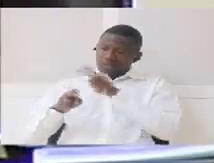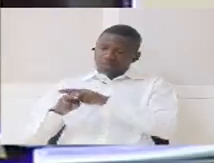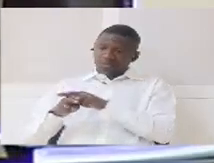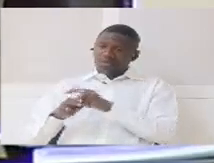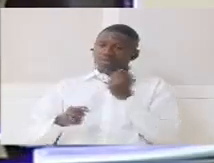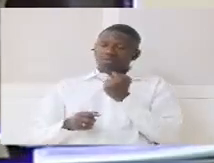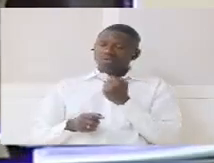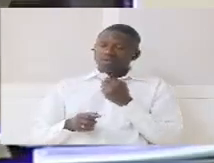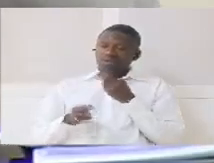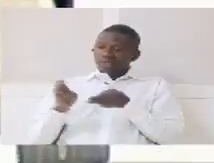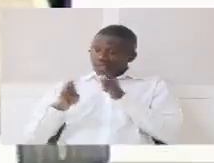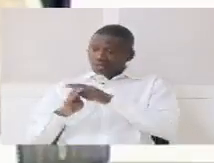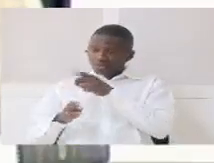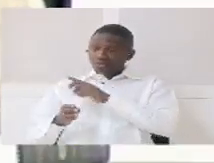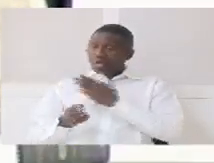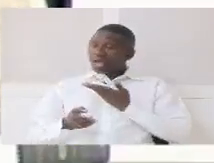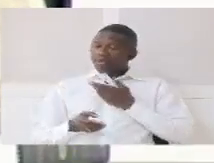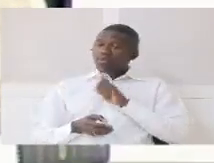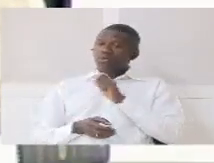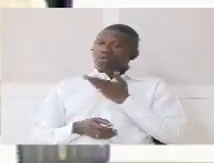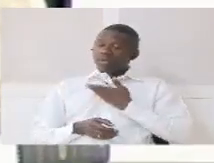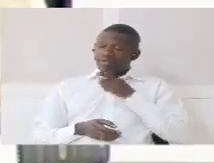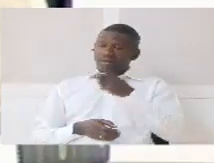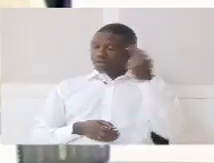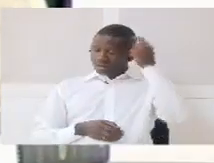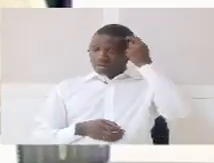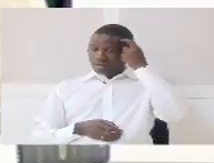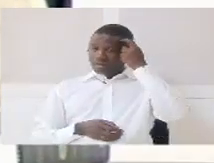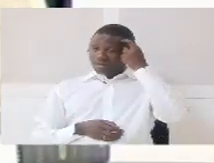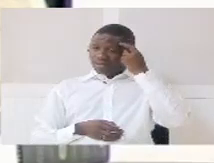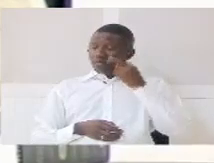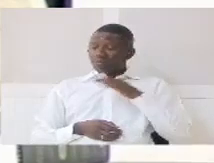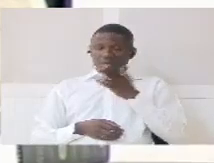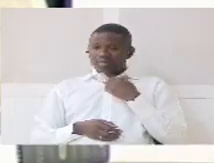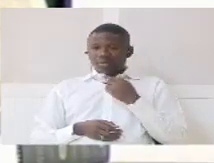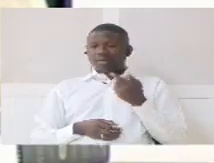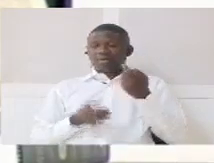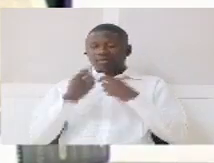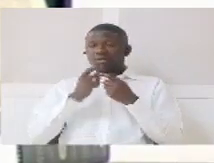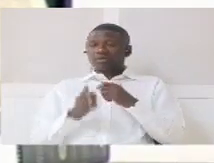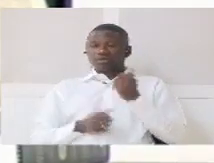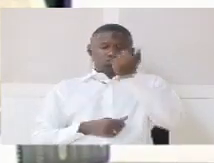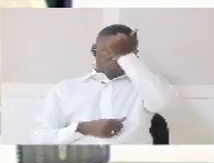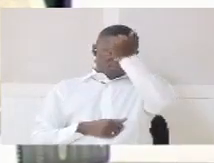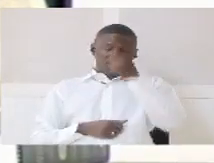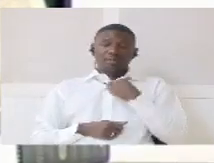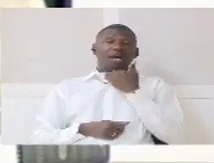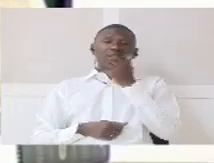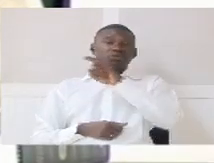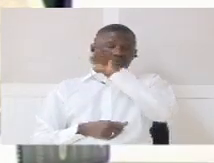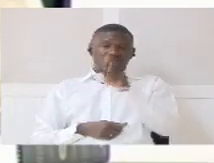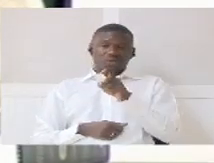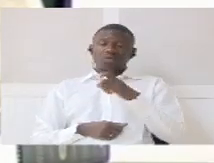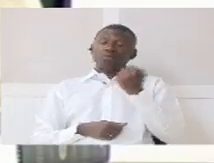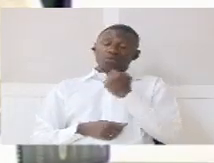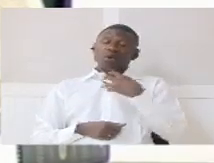you have in your head. So it may appear stupid that I am asking those questions, but it's just because I want to put it in the